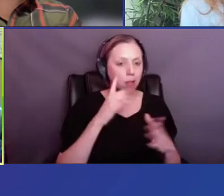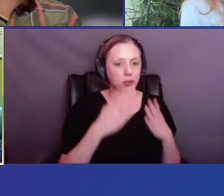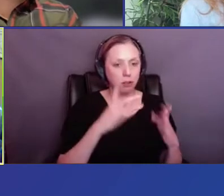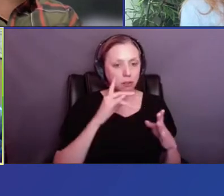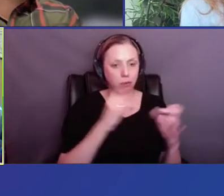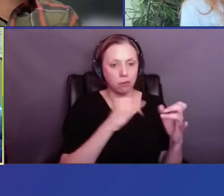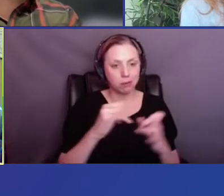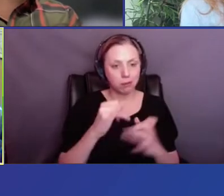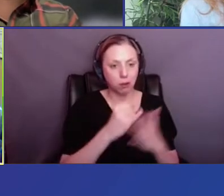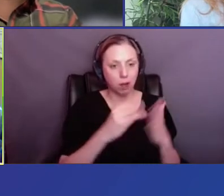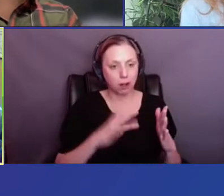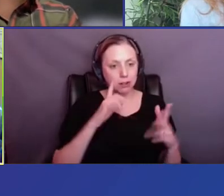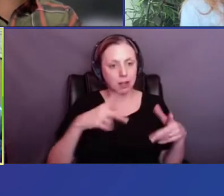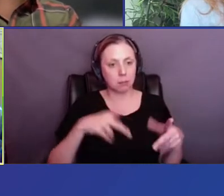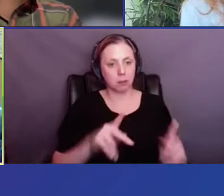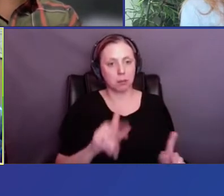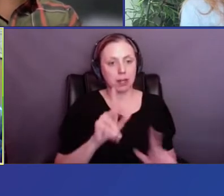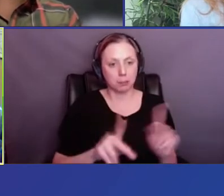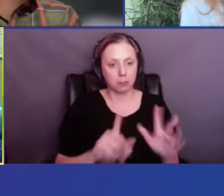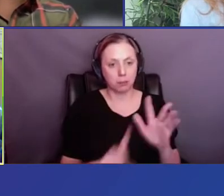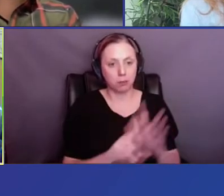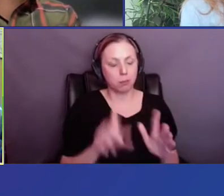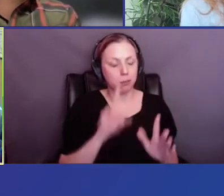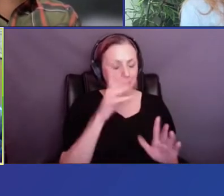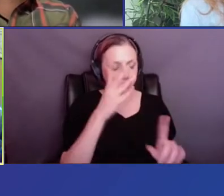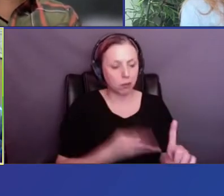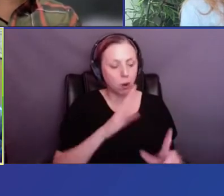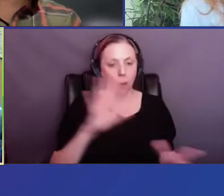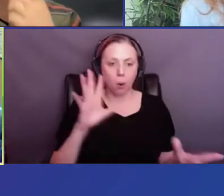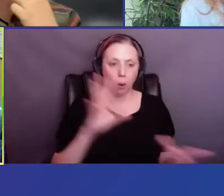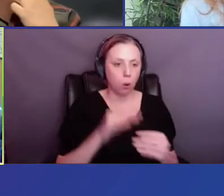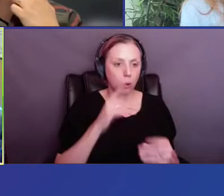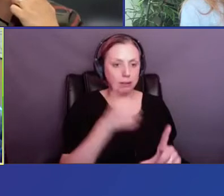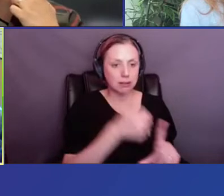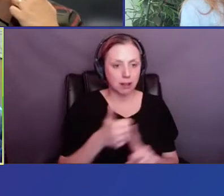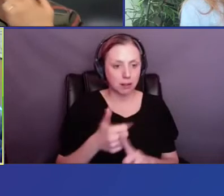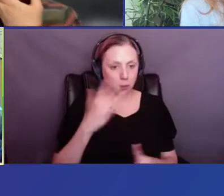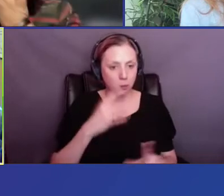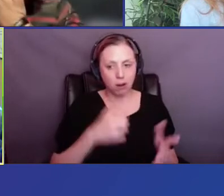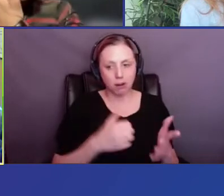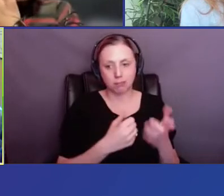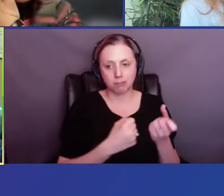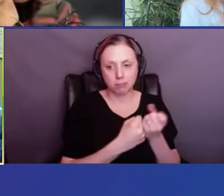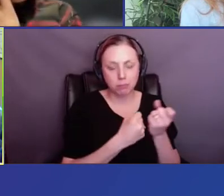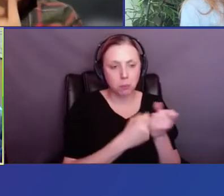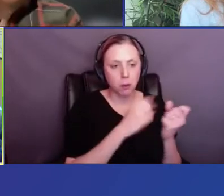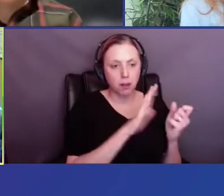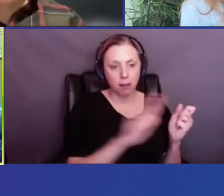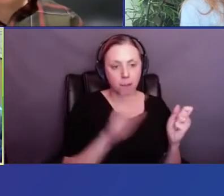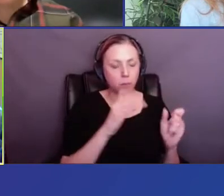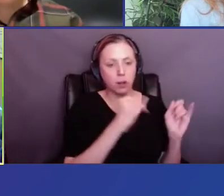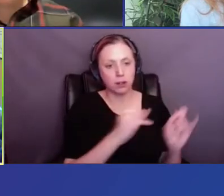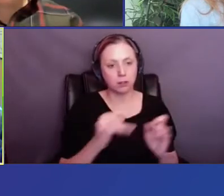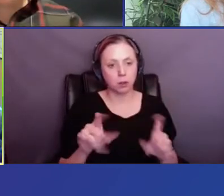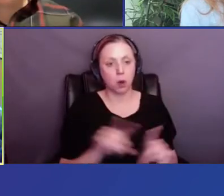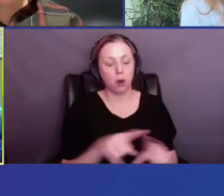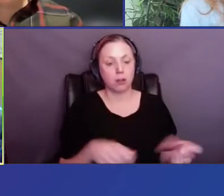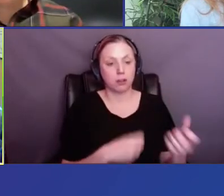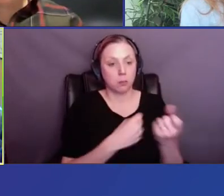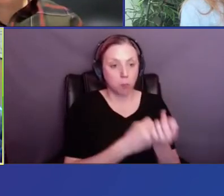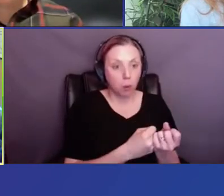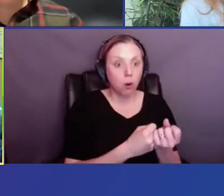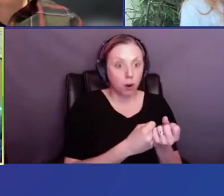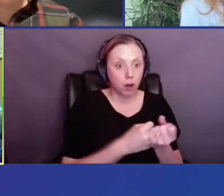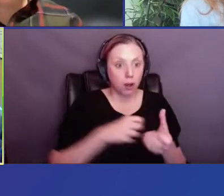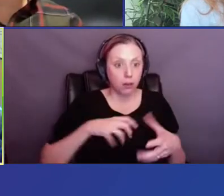to show up as their whole selves to the work, so that we support them as individuals and we also support the creating that they